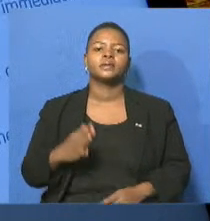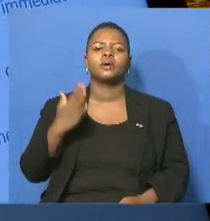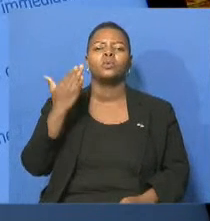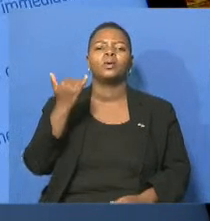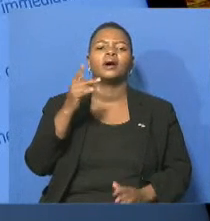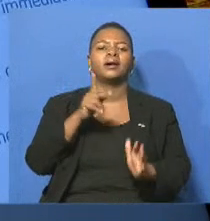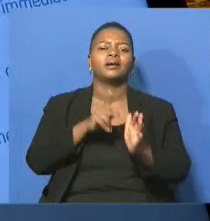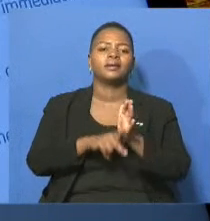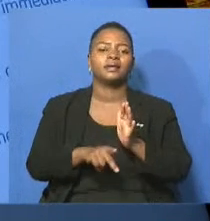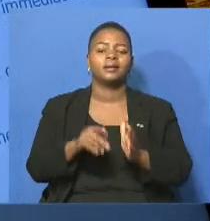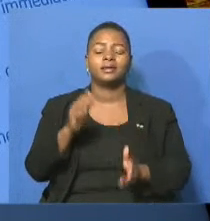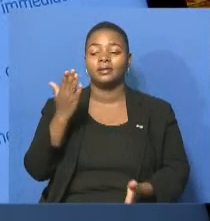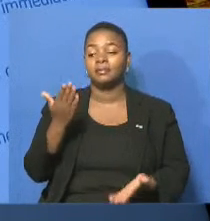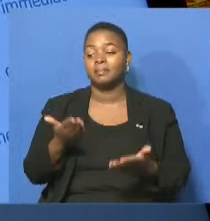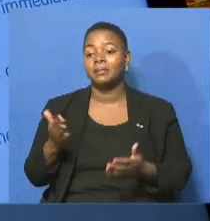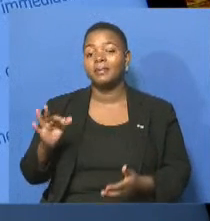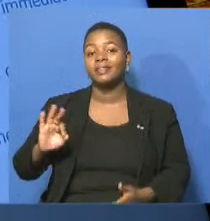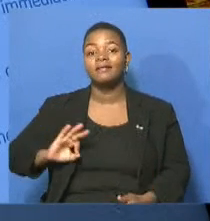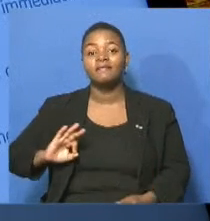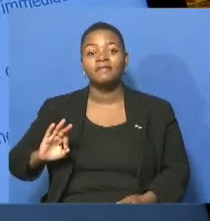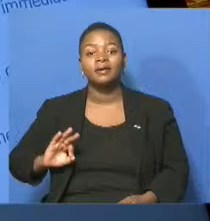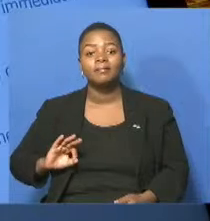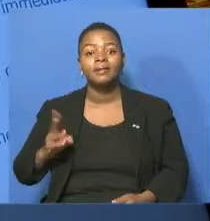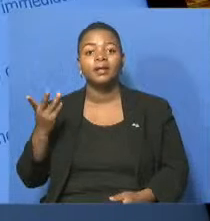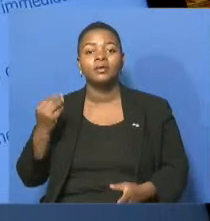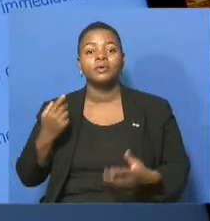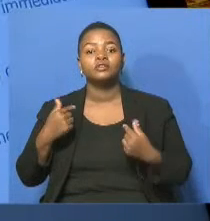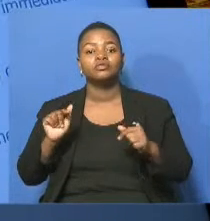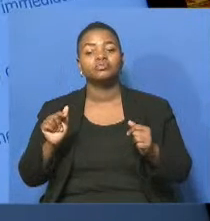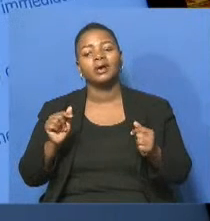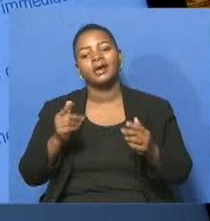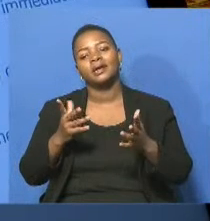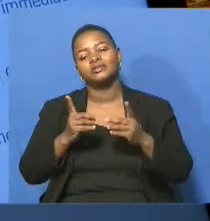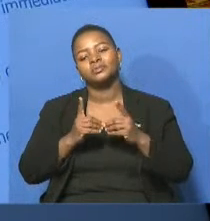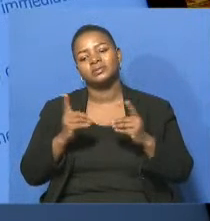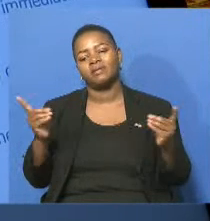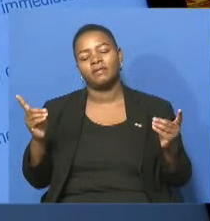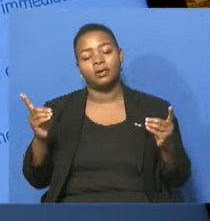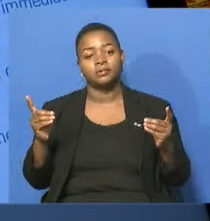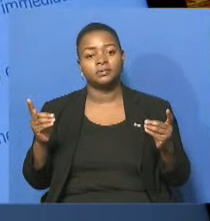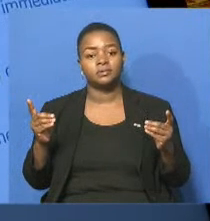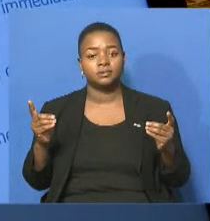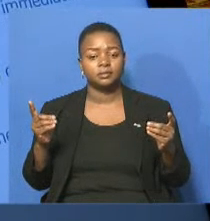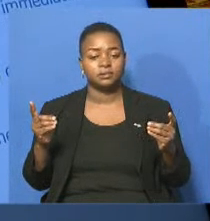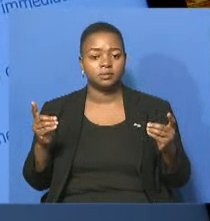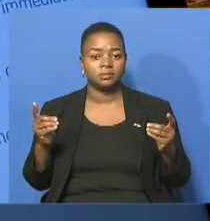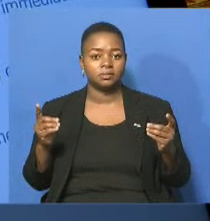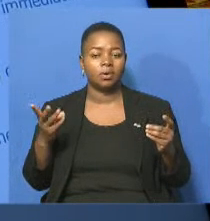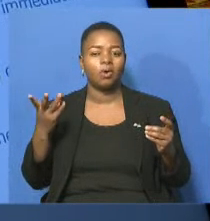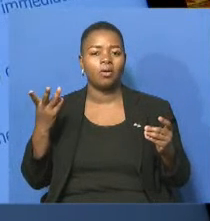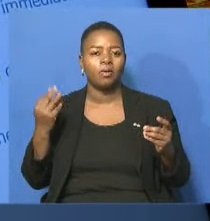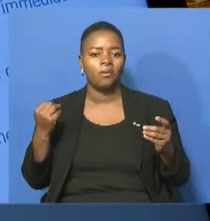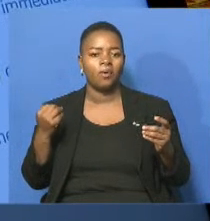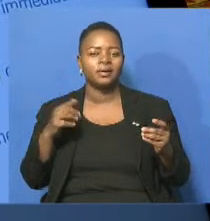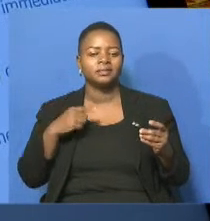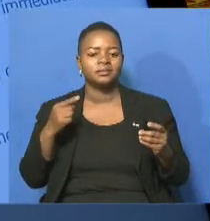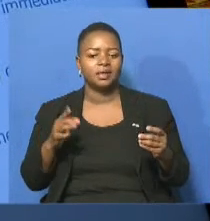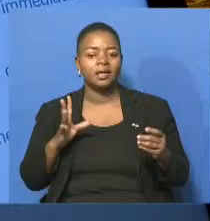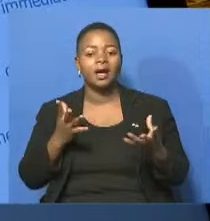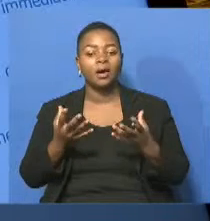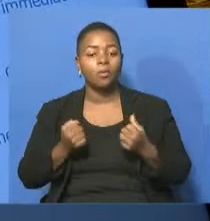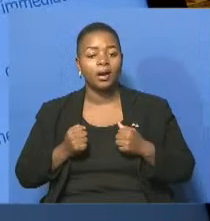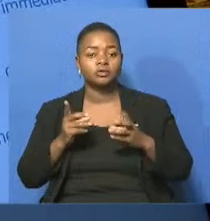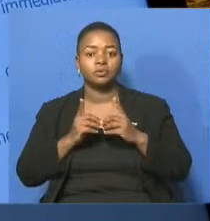the female partner was trying to leave the relationship, or was threatening to leave the